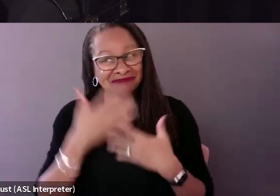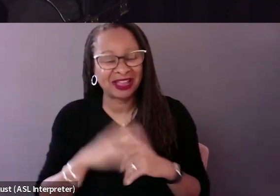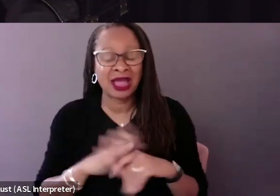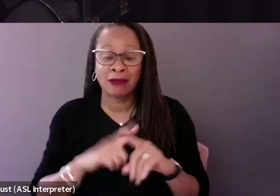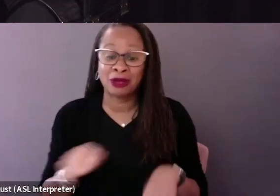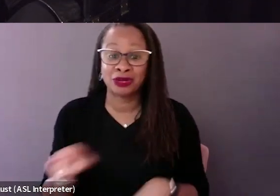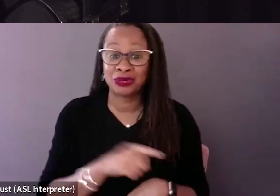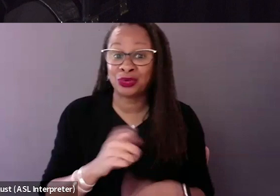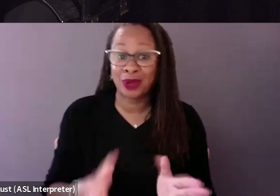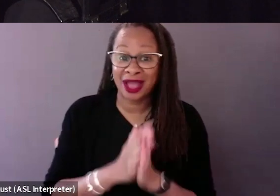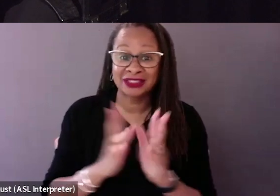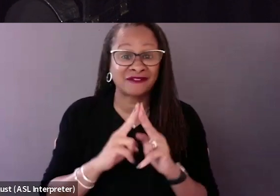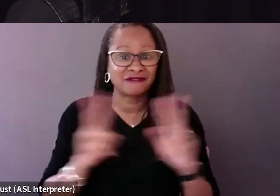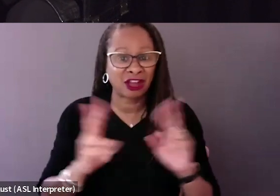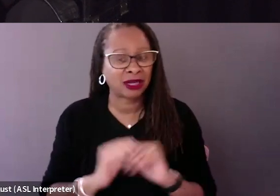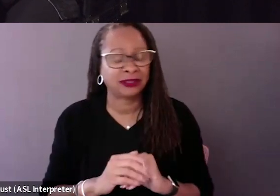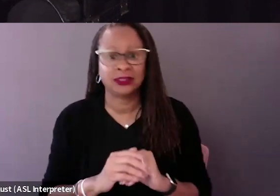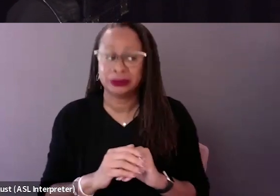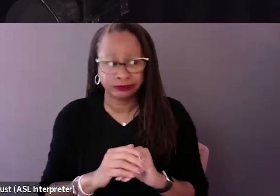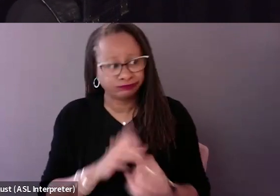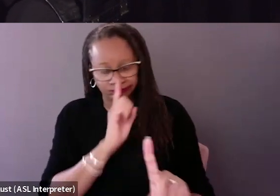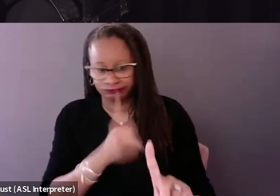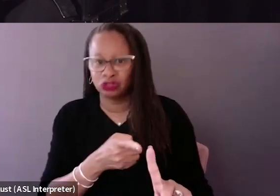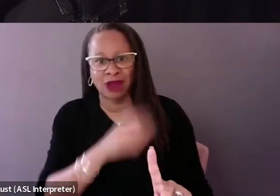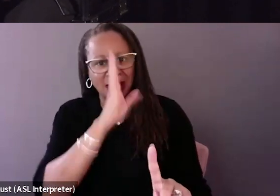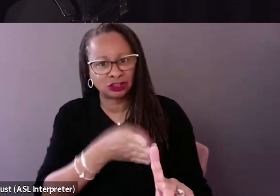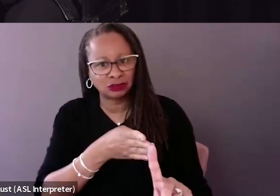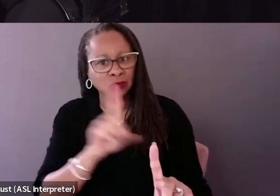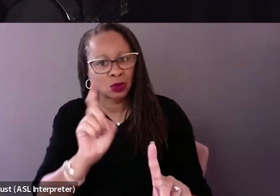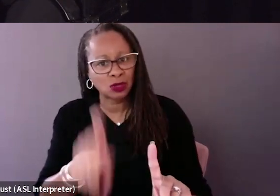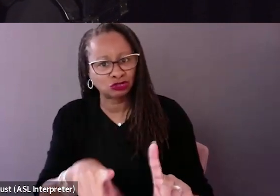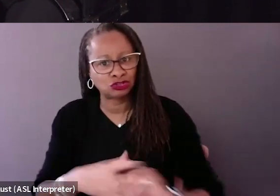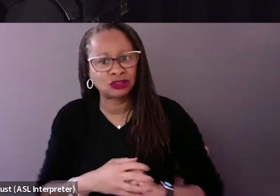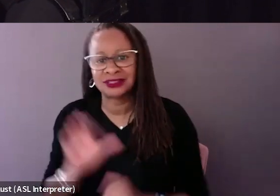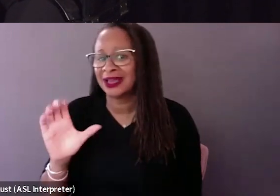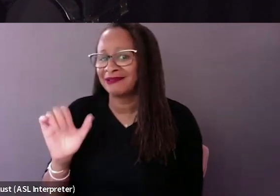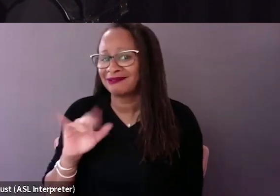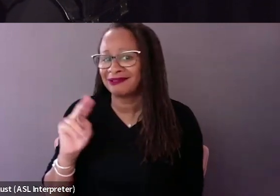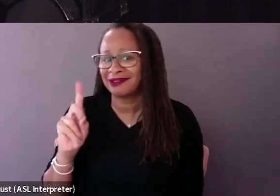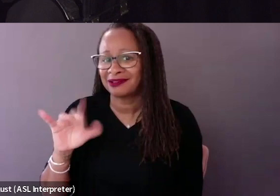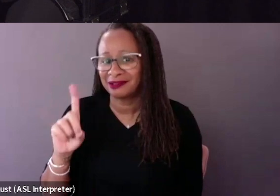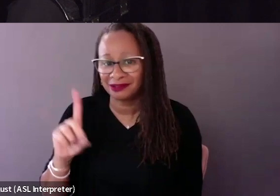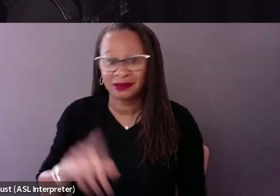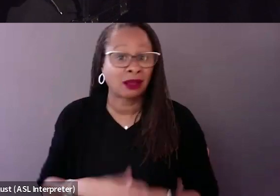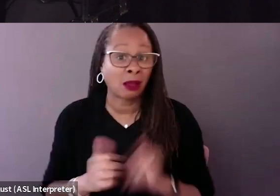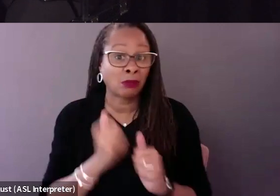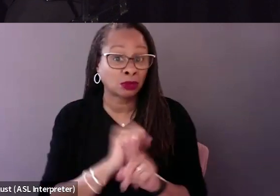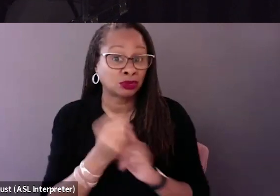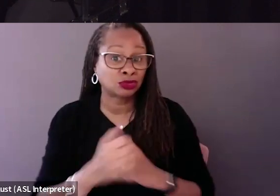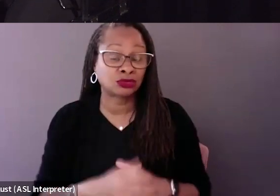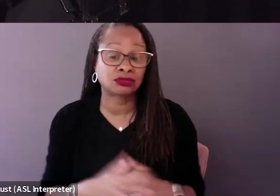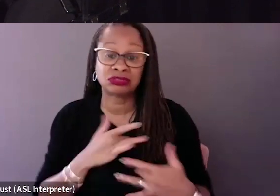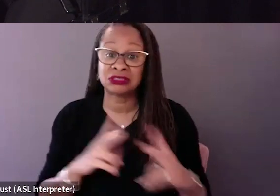you ask some very candid questions, and I think it's really, in those circumstances is really